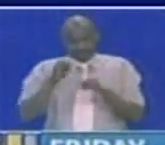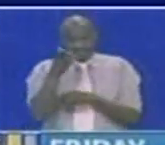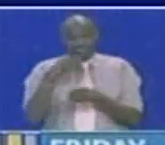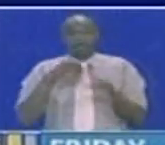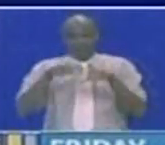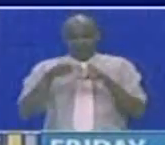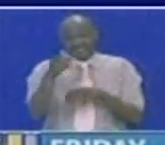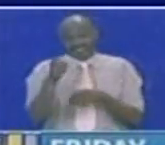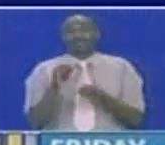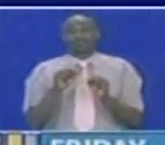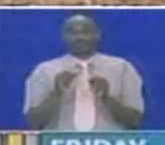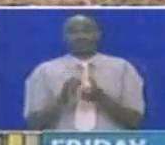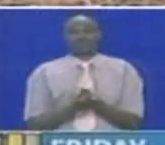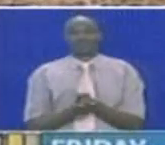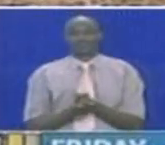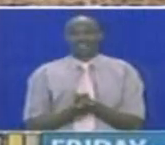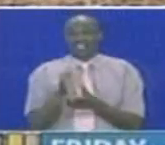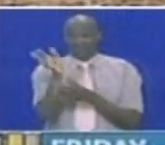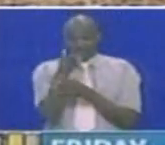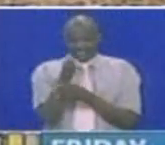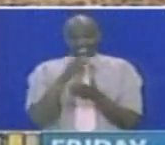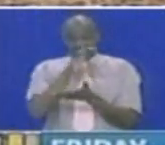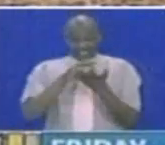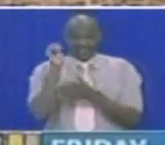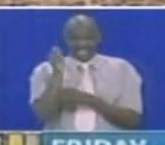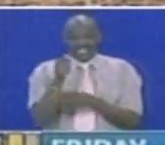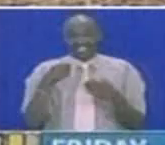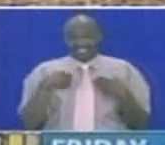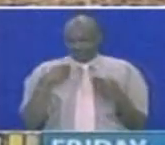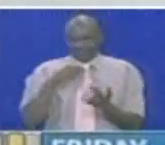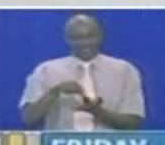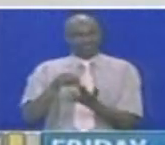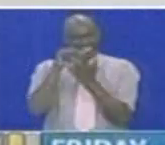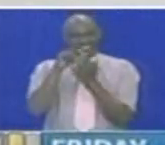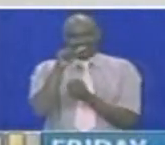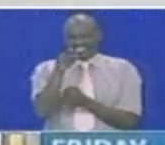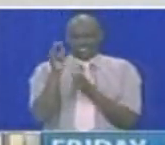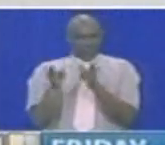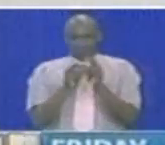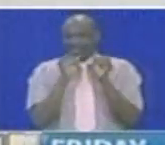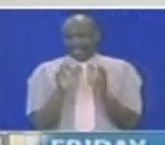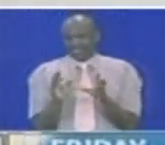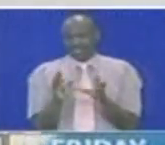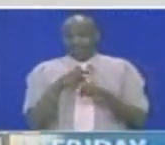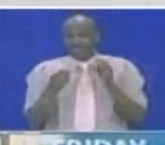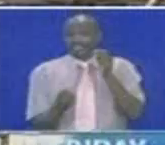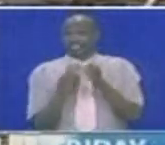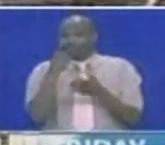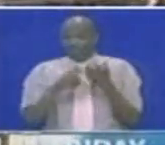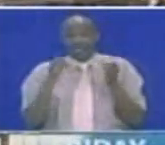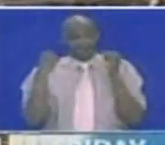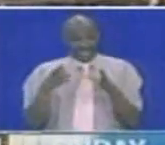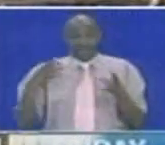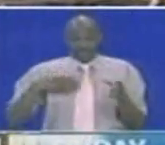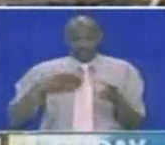farmers. Fish keeping in central Kenya has been the exception rather than the norm. But it emerges that more and more people